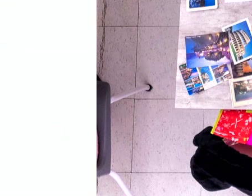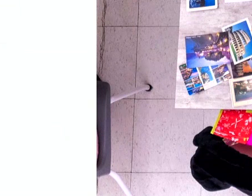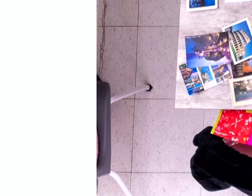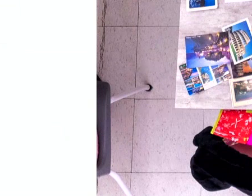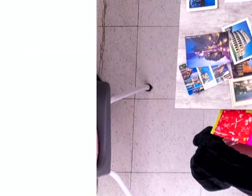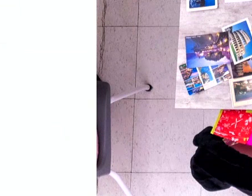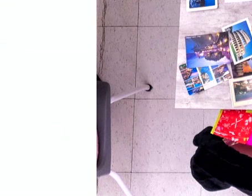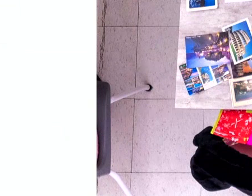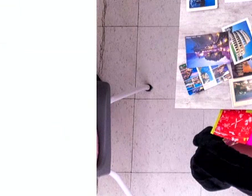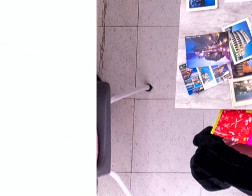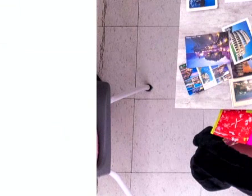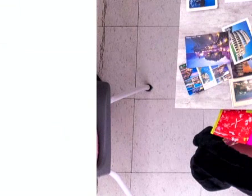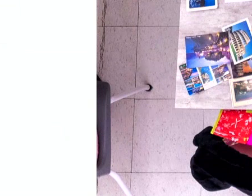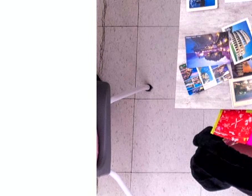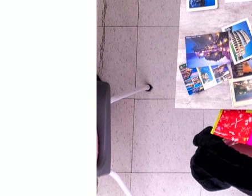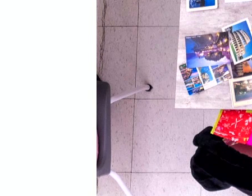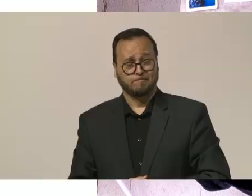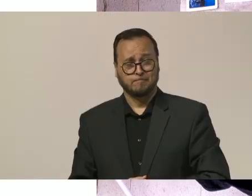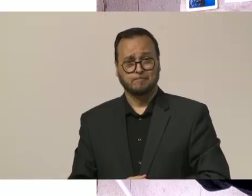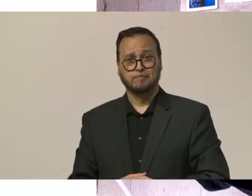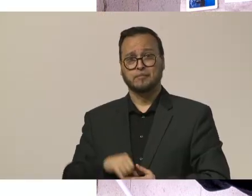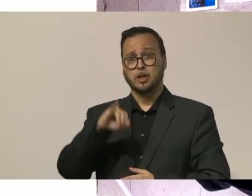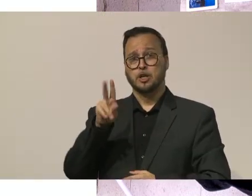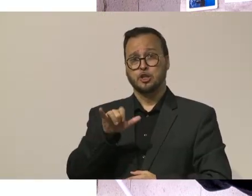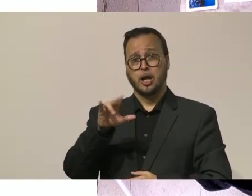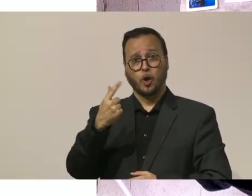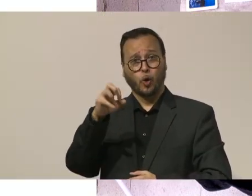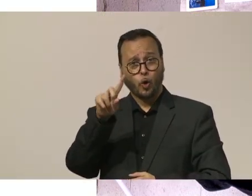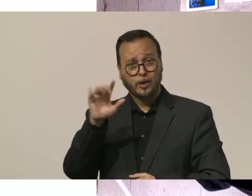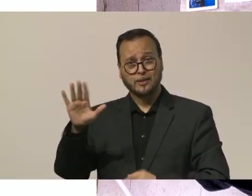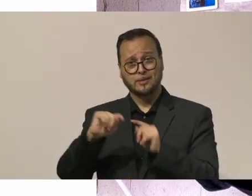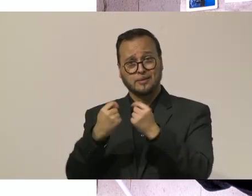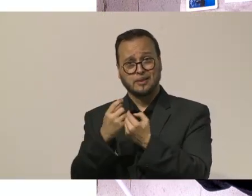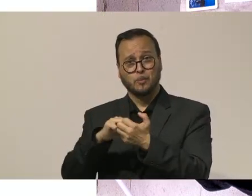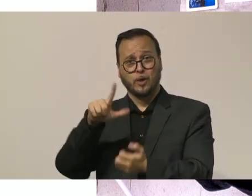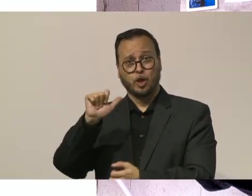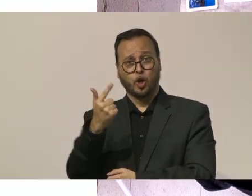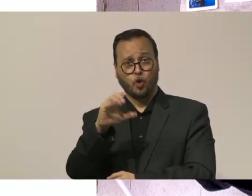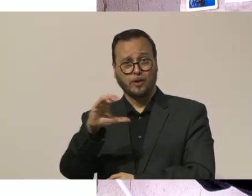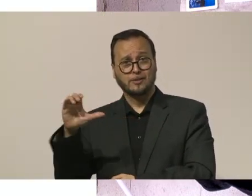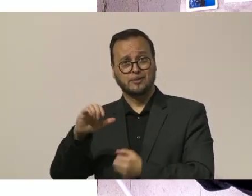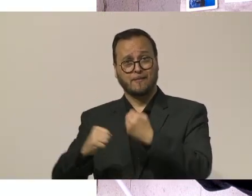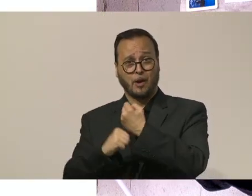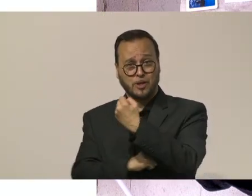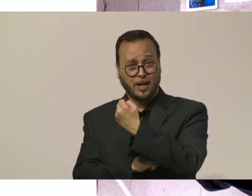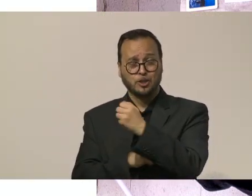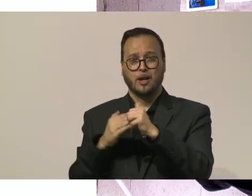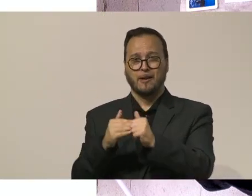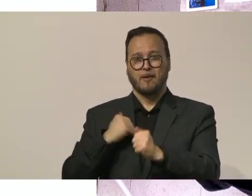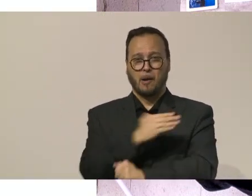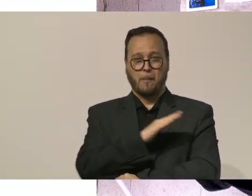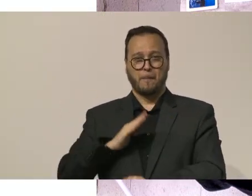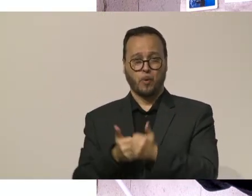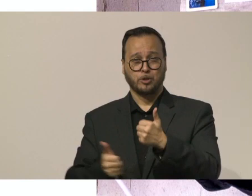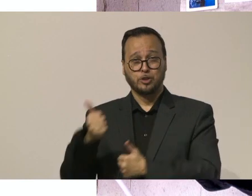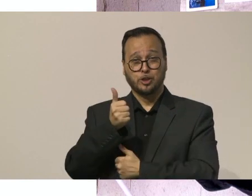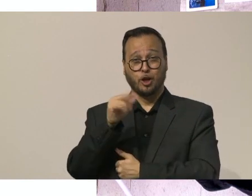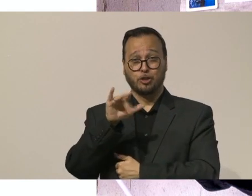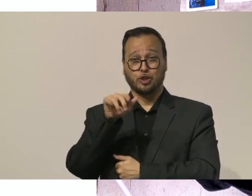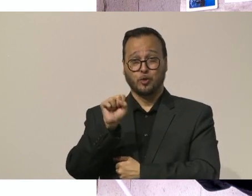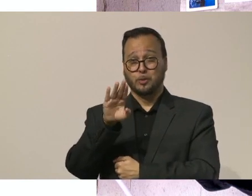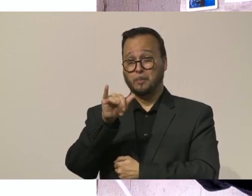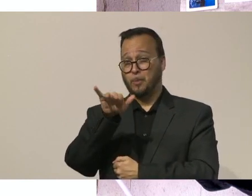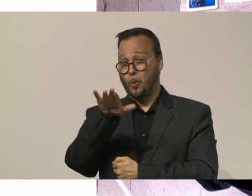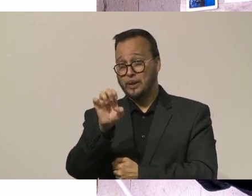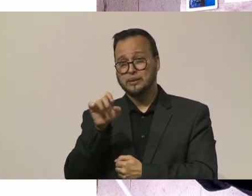on fundraising. Jay Golan and his team in the LaGuardia Foundation, led by our board chair, Charles Boyce, are in